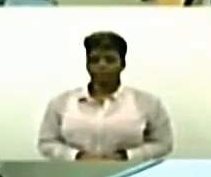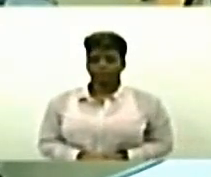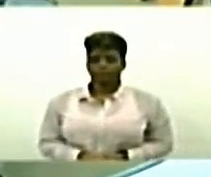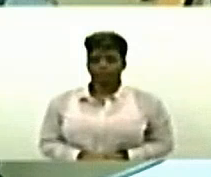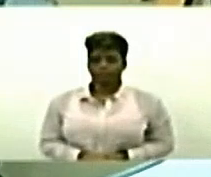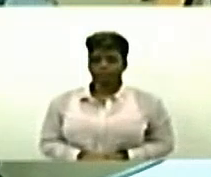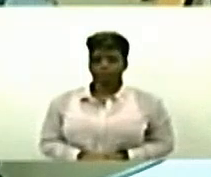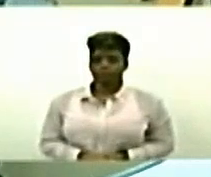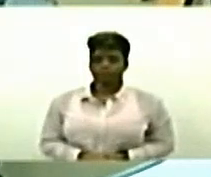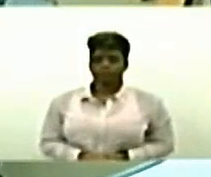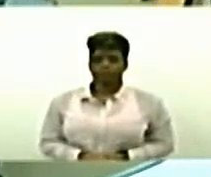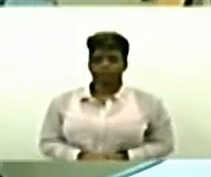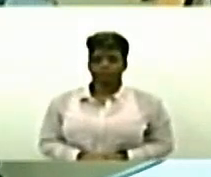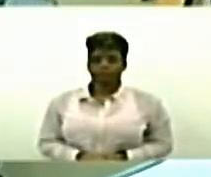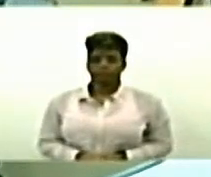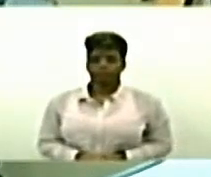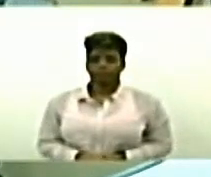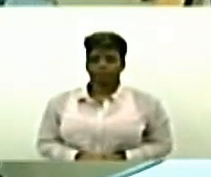Yes.